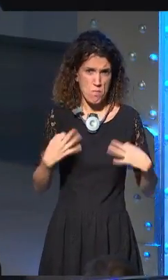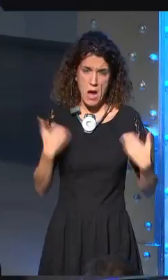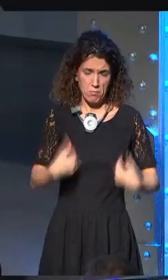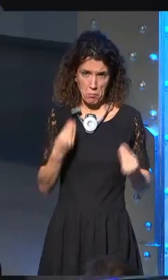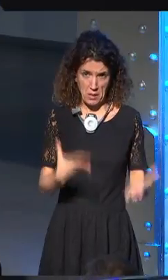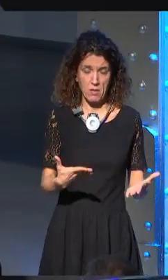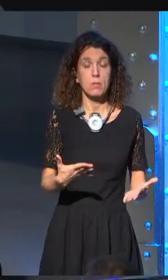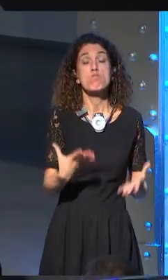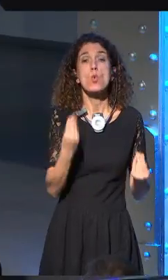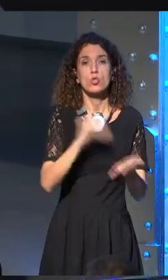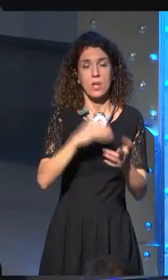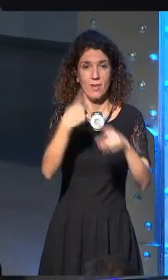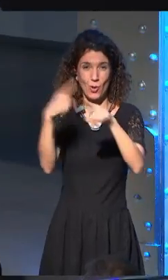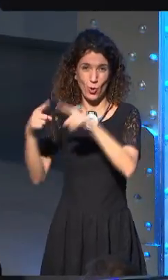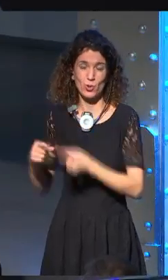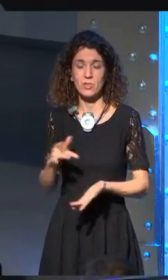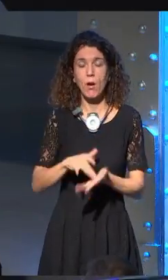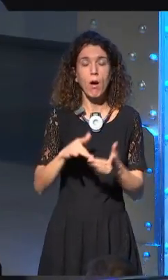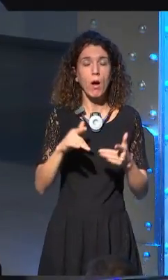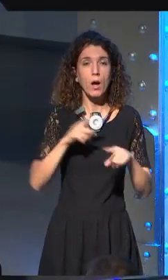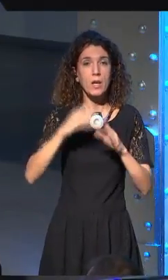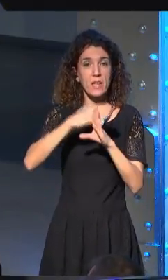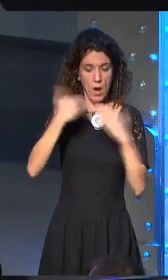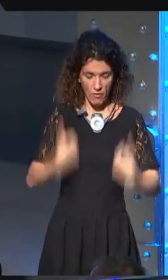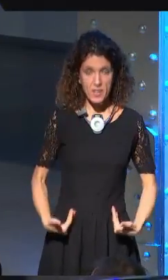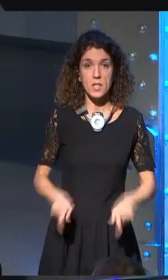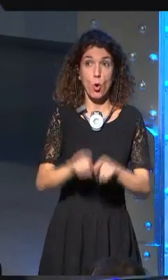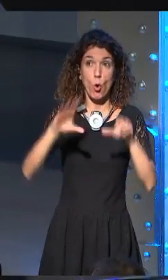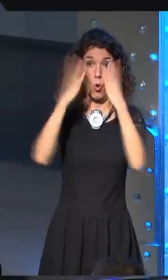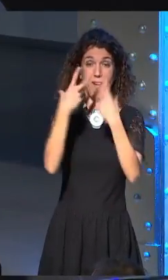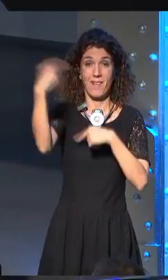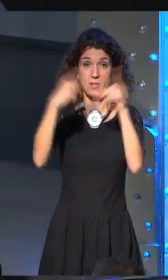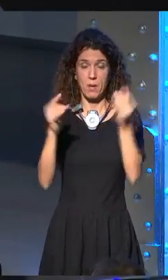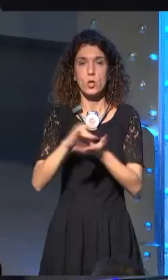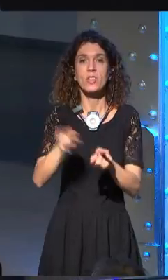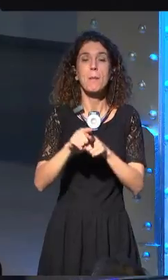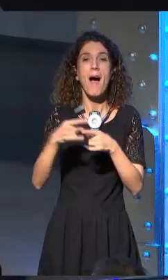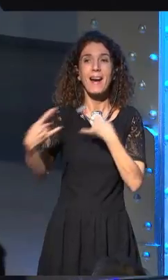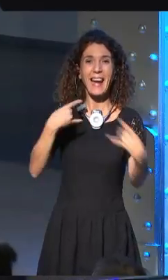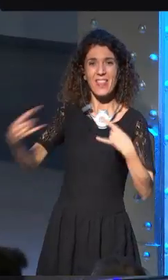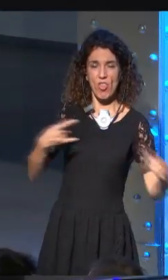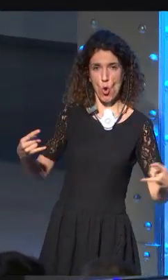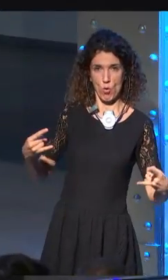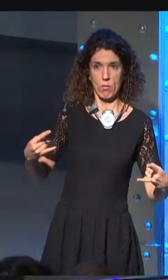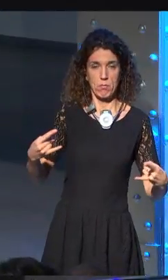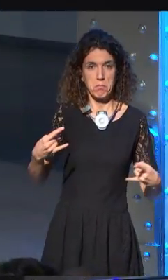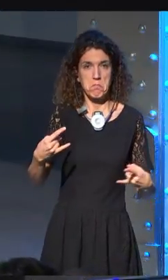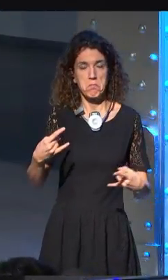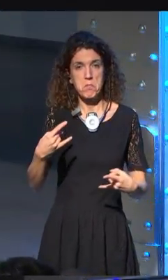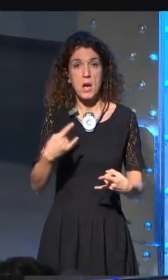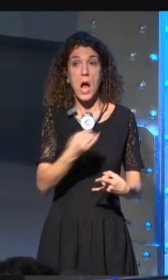things happen to us physiologically in space that we can't feel, like radiation, as an example. I don't know if there's any effects from